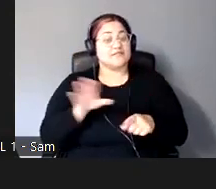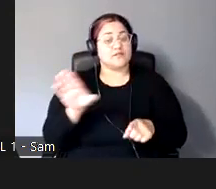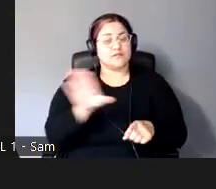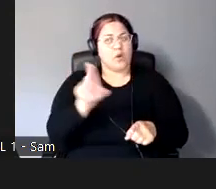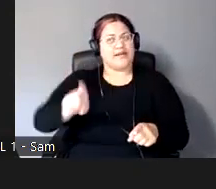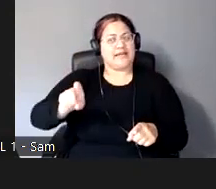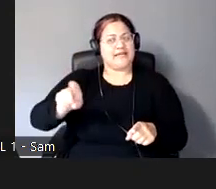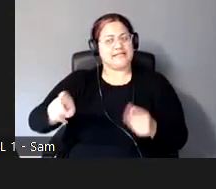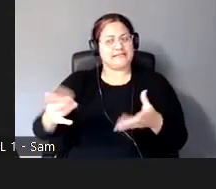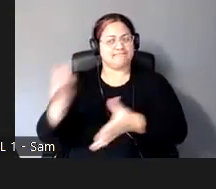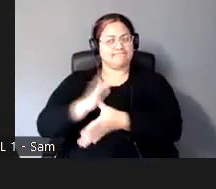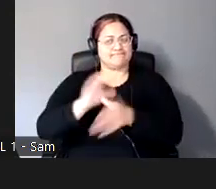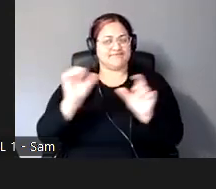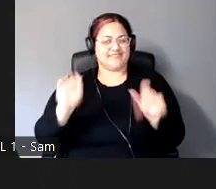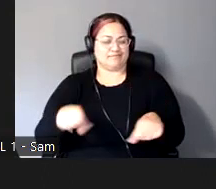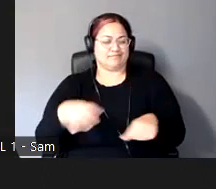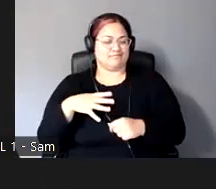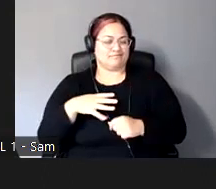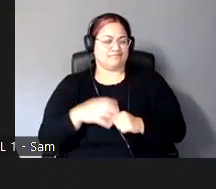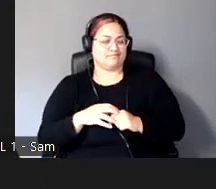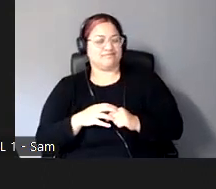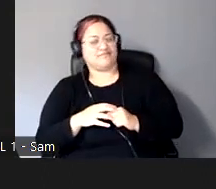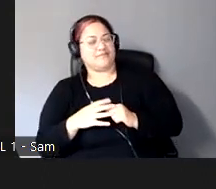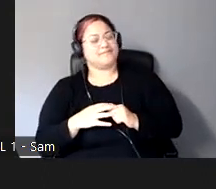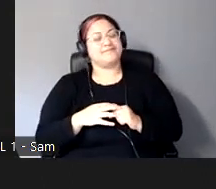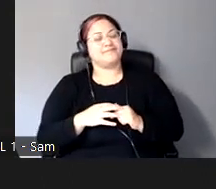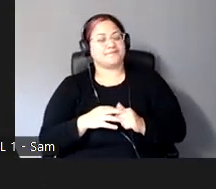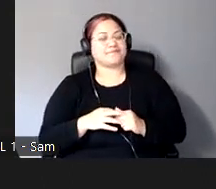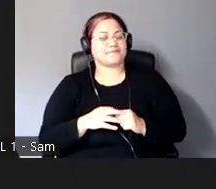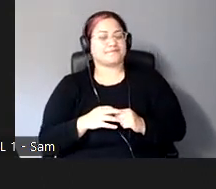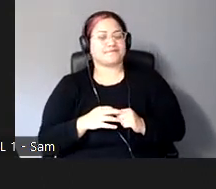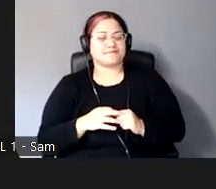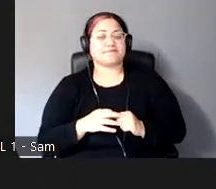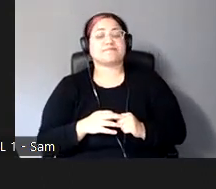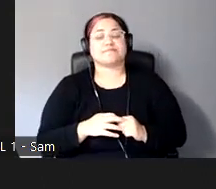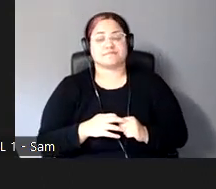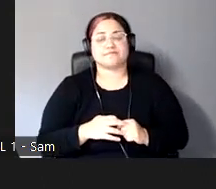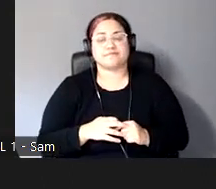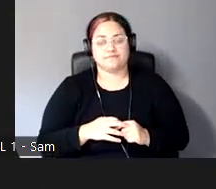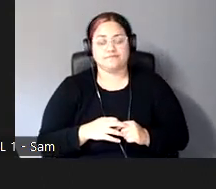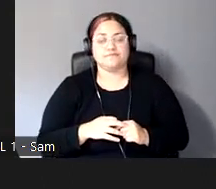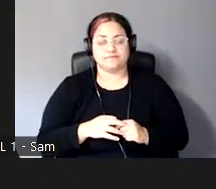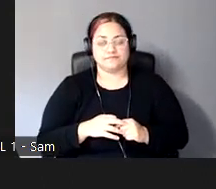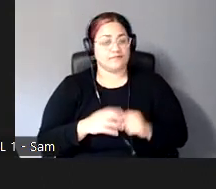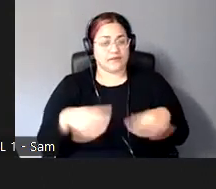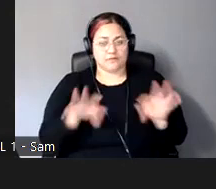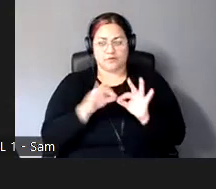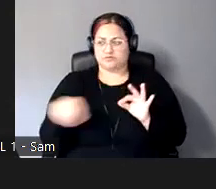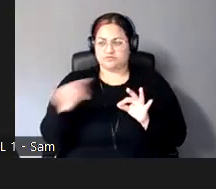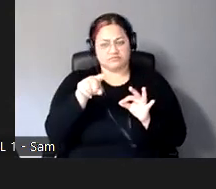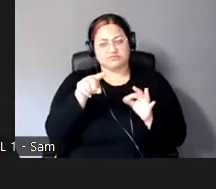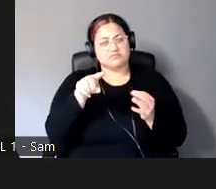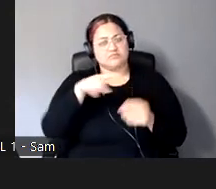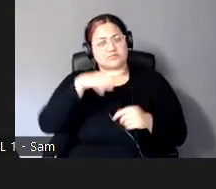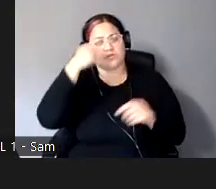live independently in the community. To maintain control over your own destiny and decisions, and to preserve